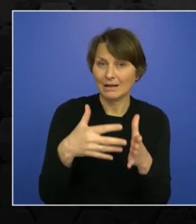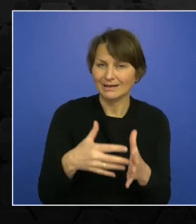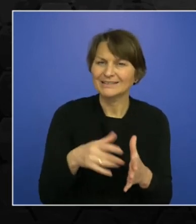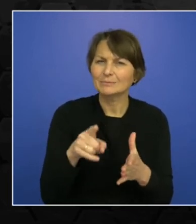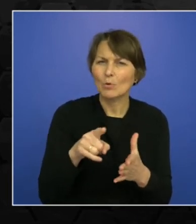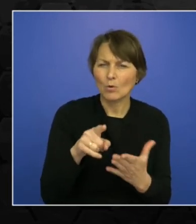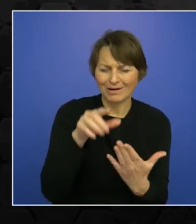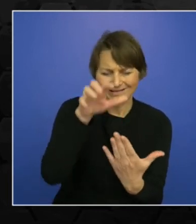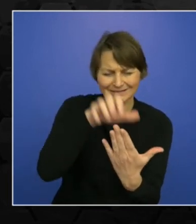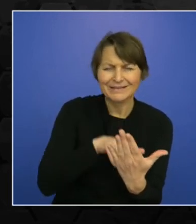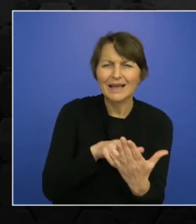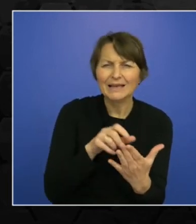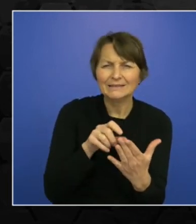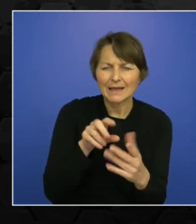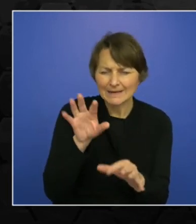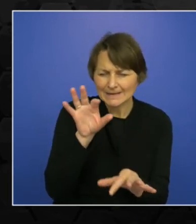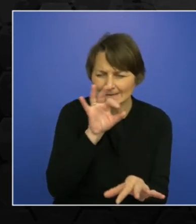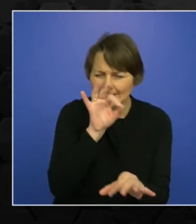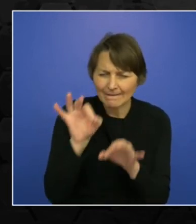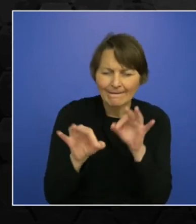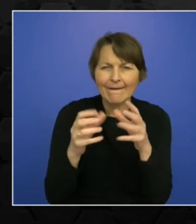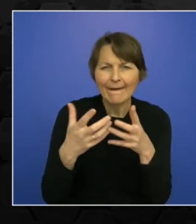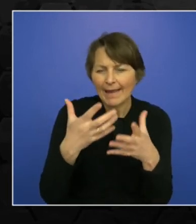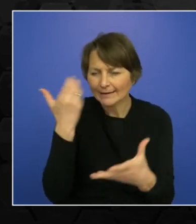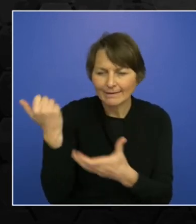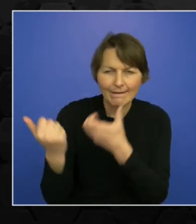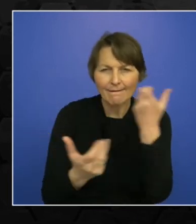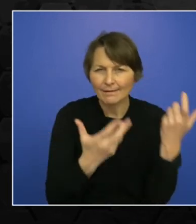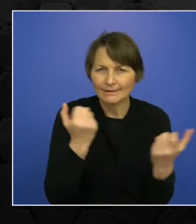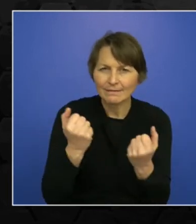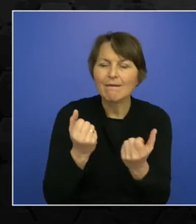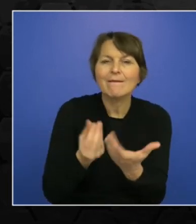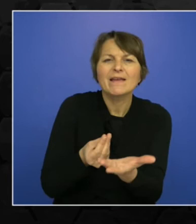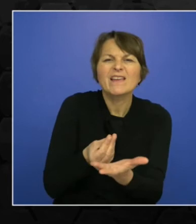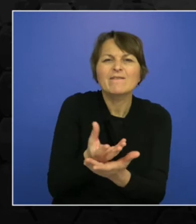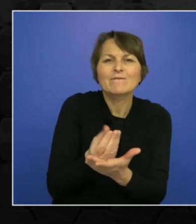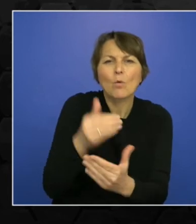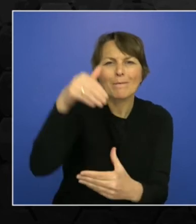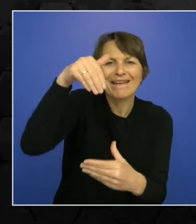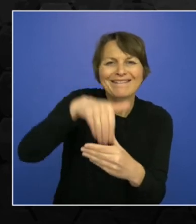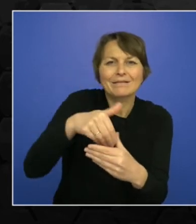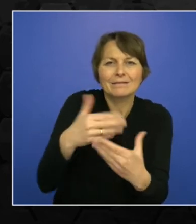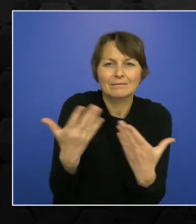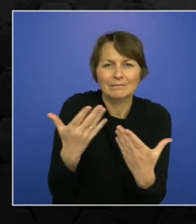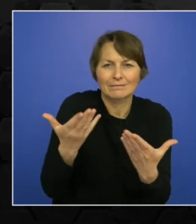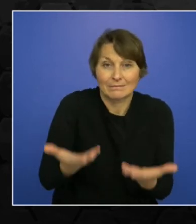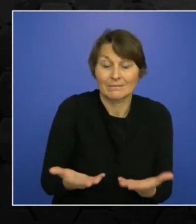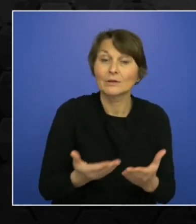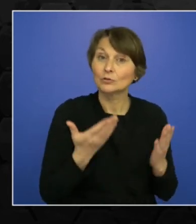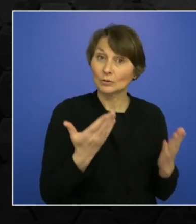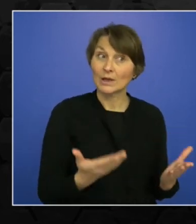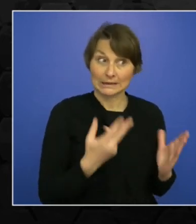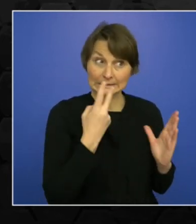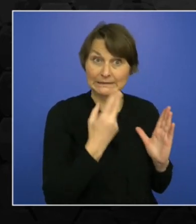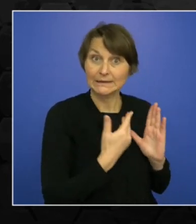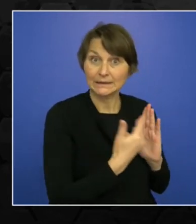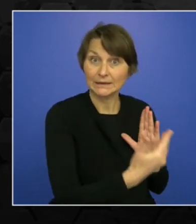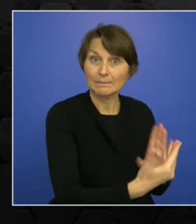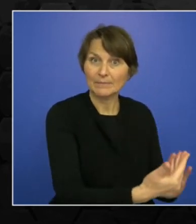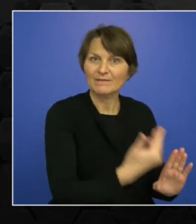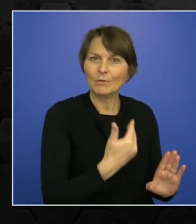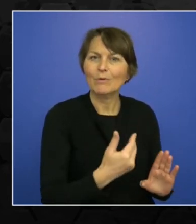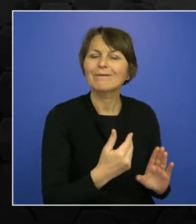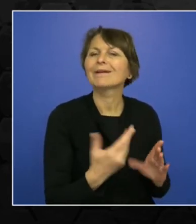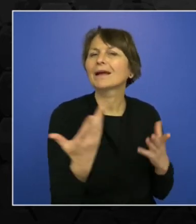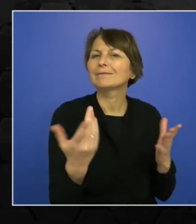text and getting information from it, getting some insights on that text. Today, we saw how you can extract